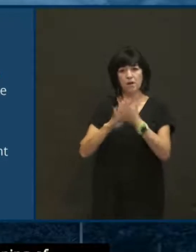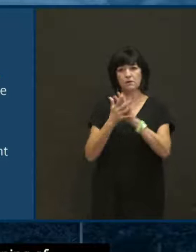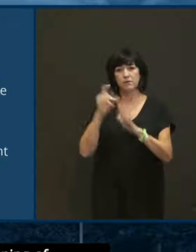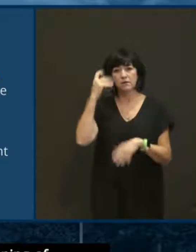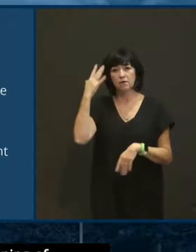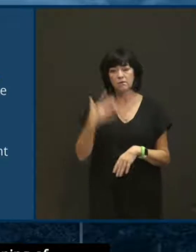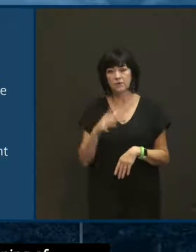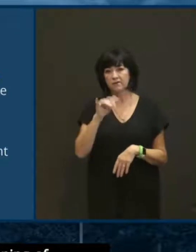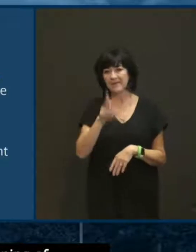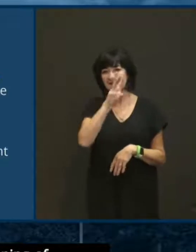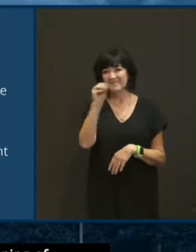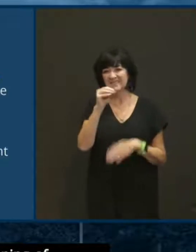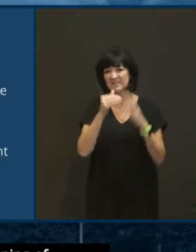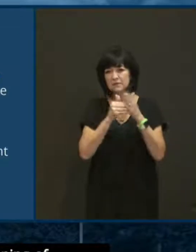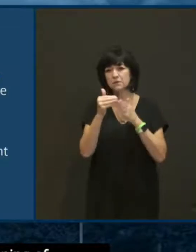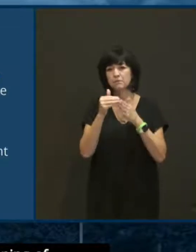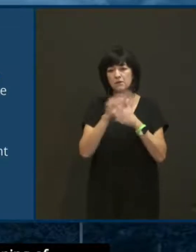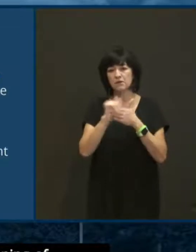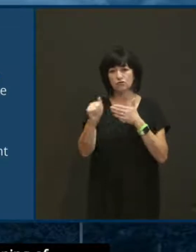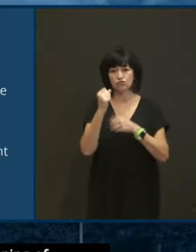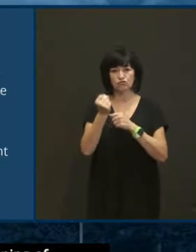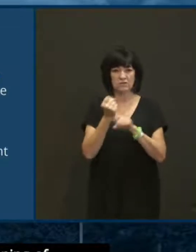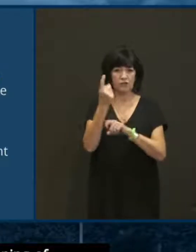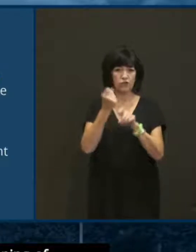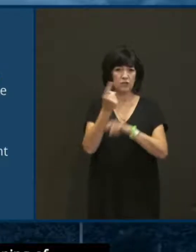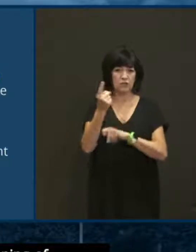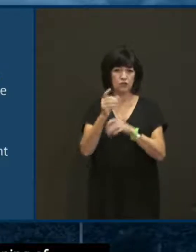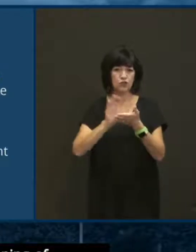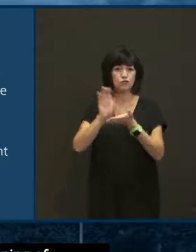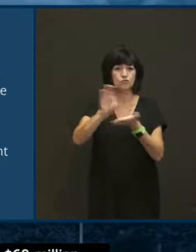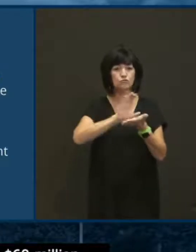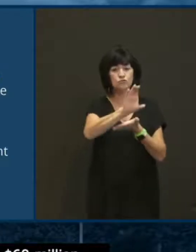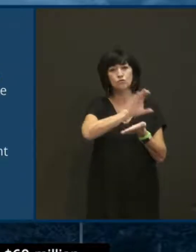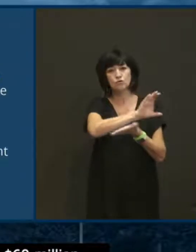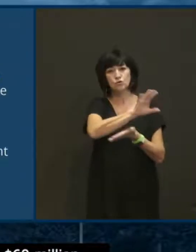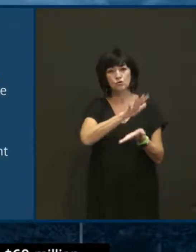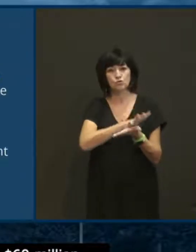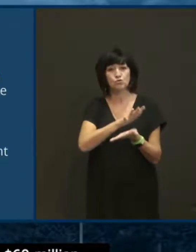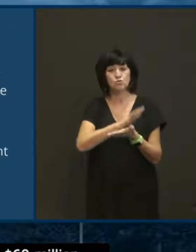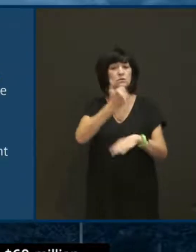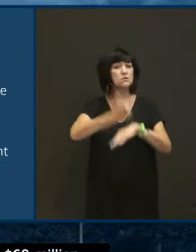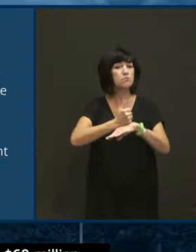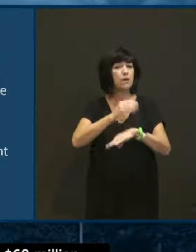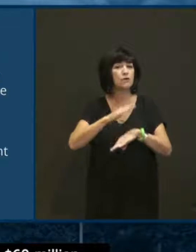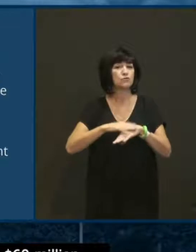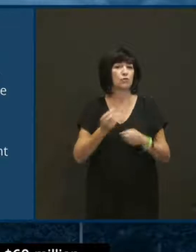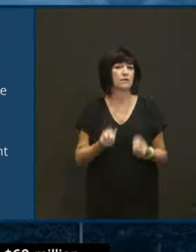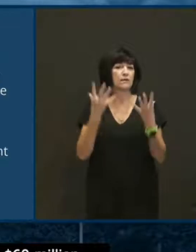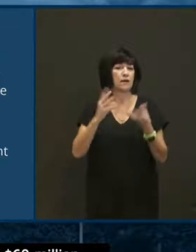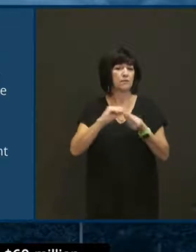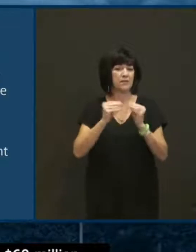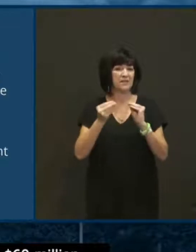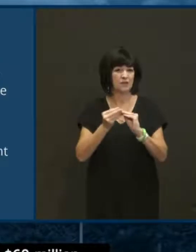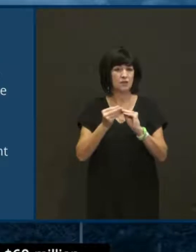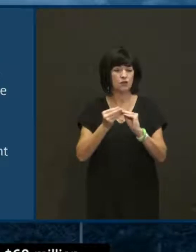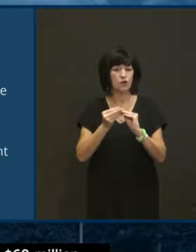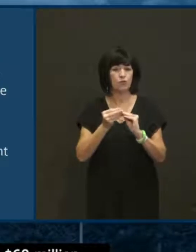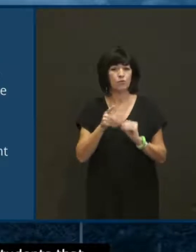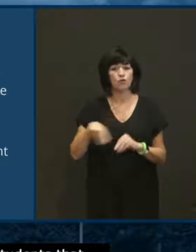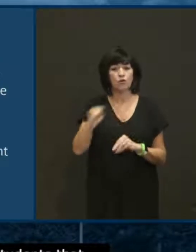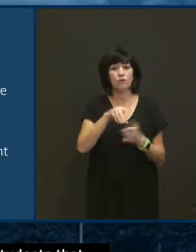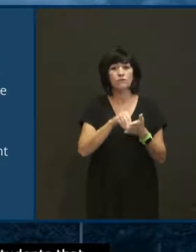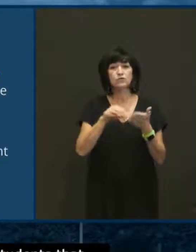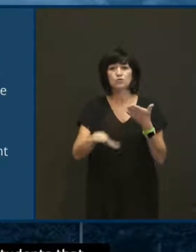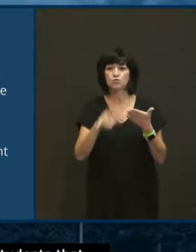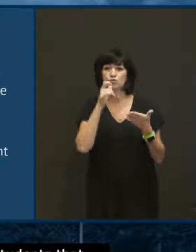million a year going to schools based on the number of students they have that fit this criteria.